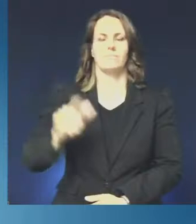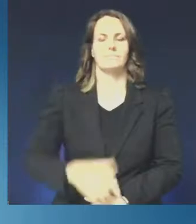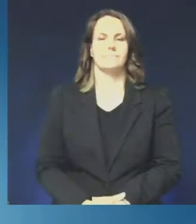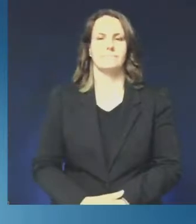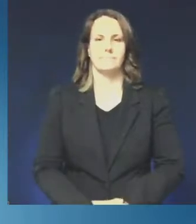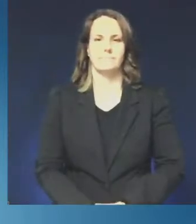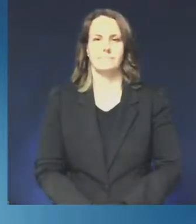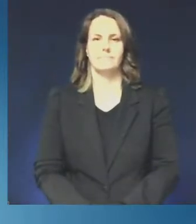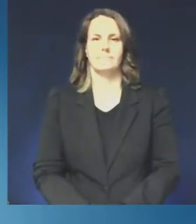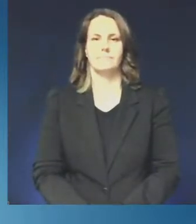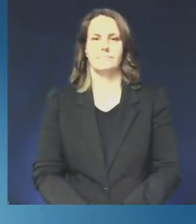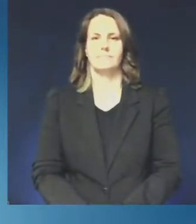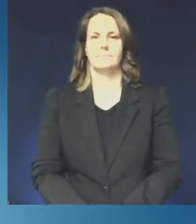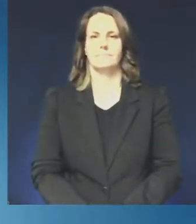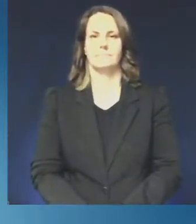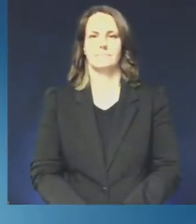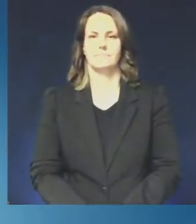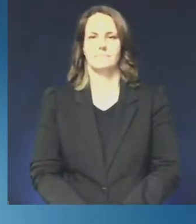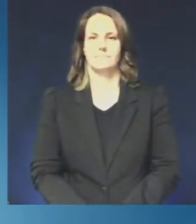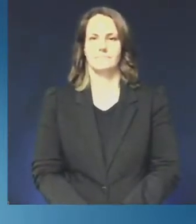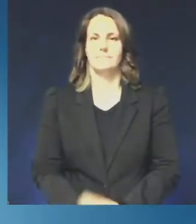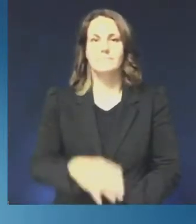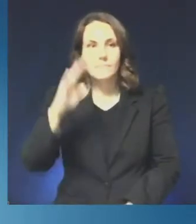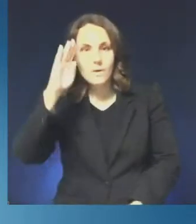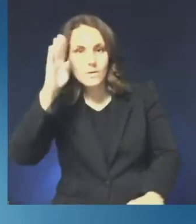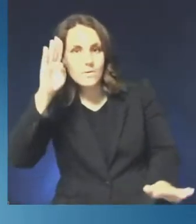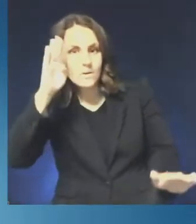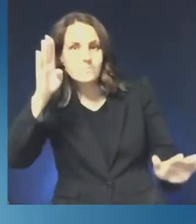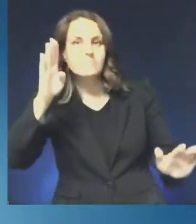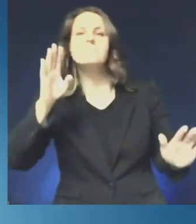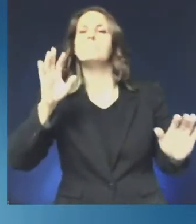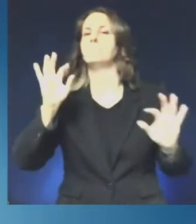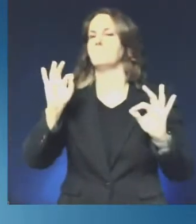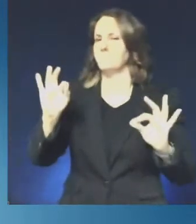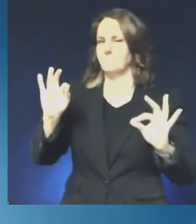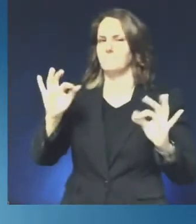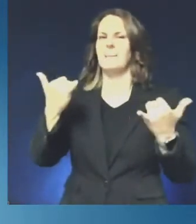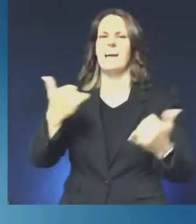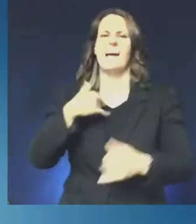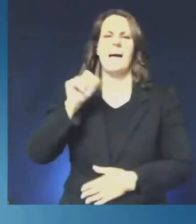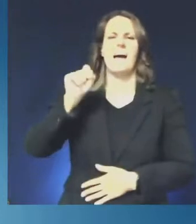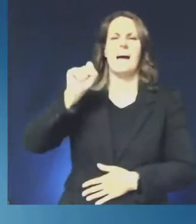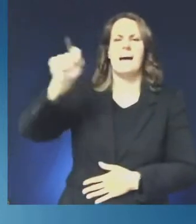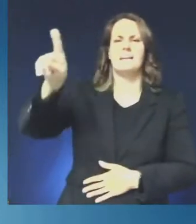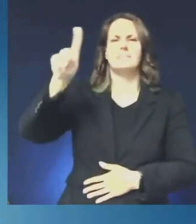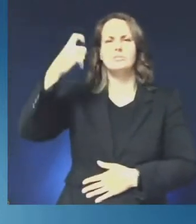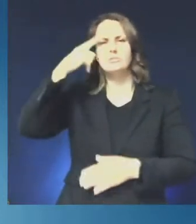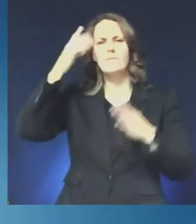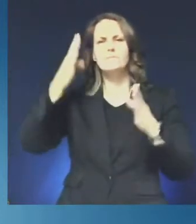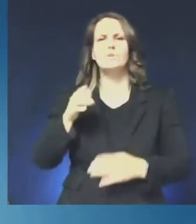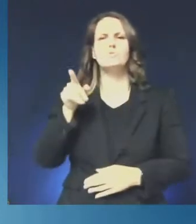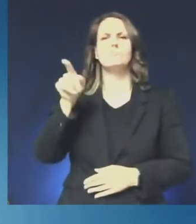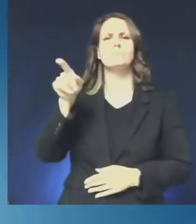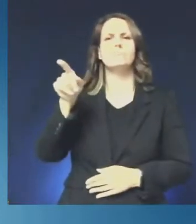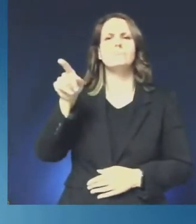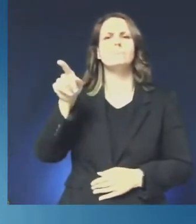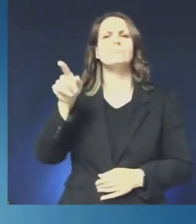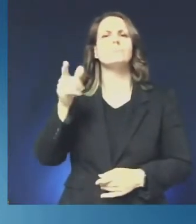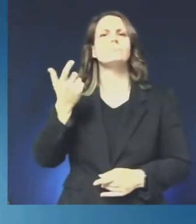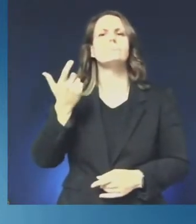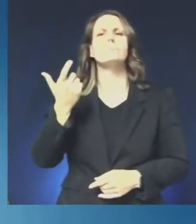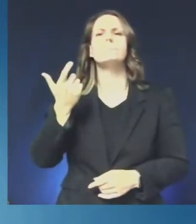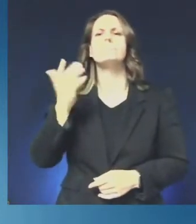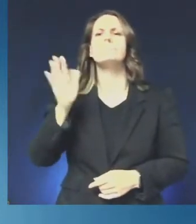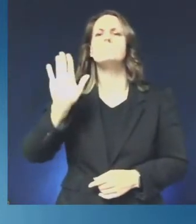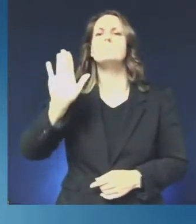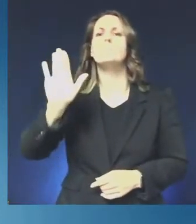Yes, hello, thank you. Governor Evers, do you plan to adopt a COVID-19 vaccine mandate for